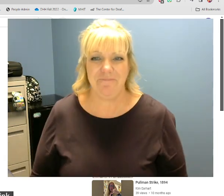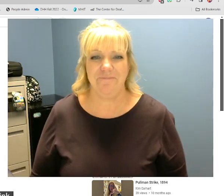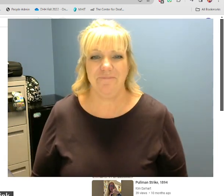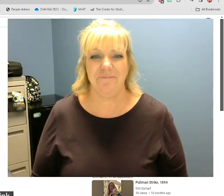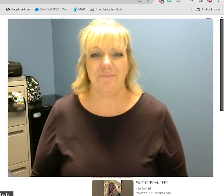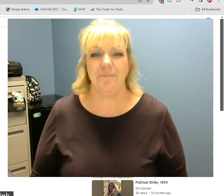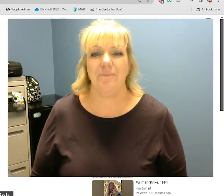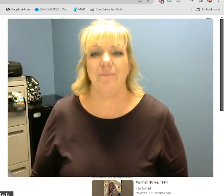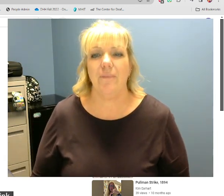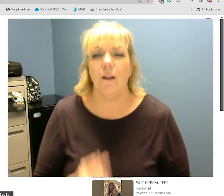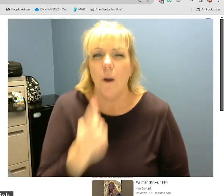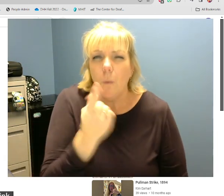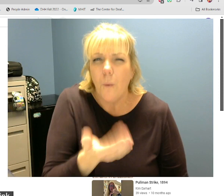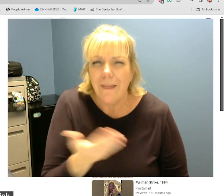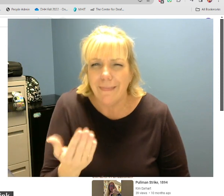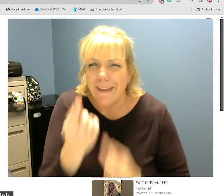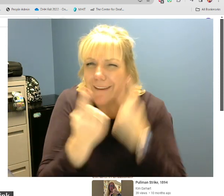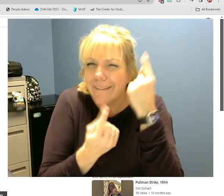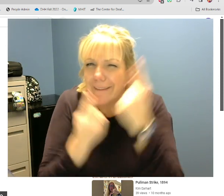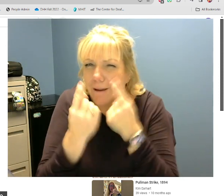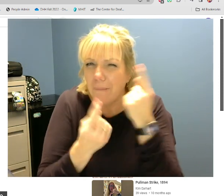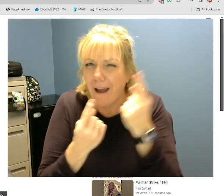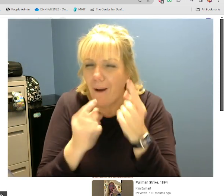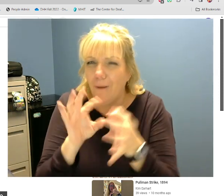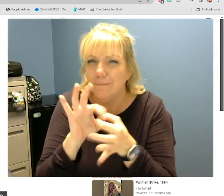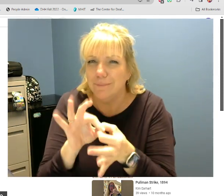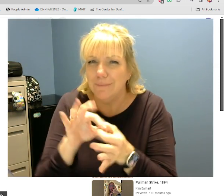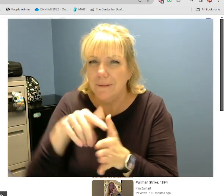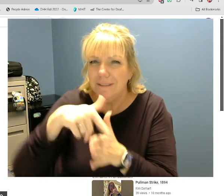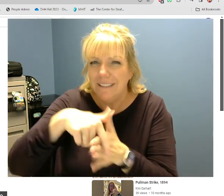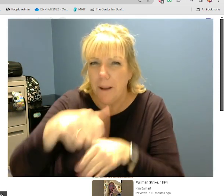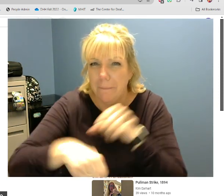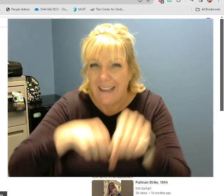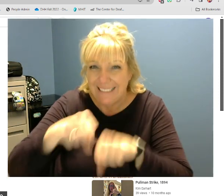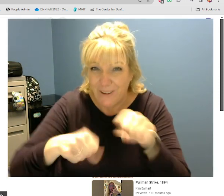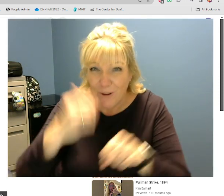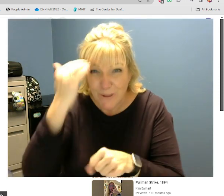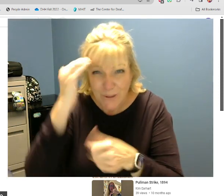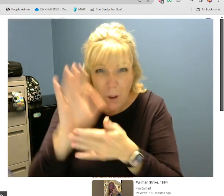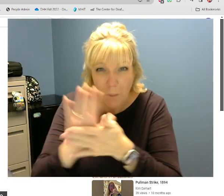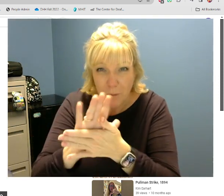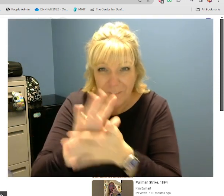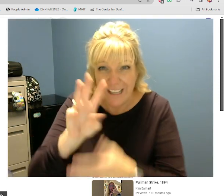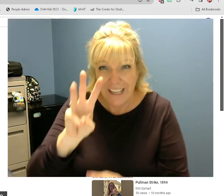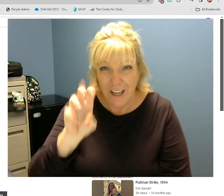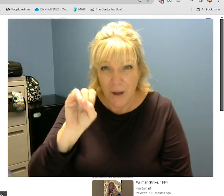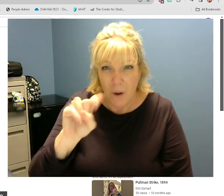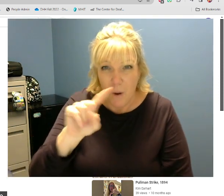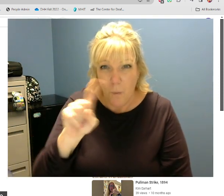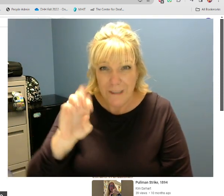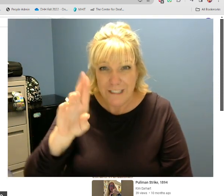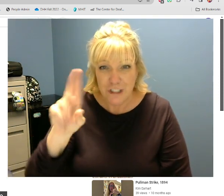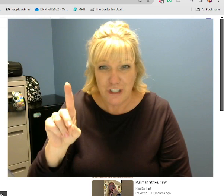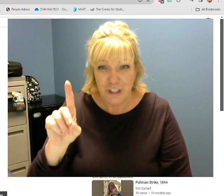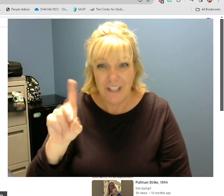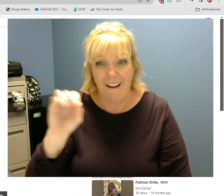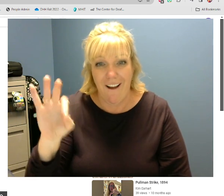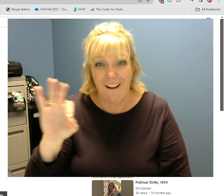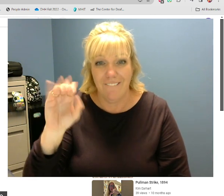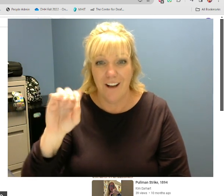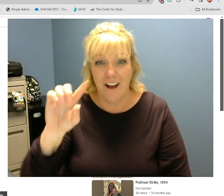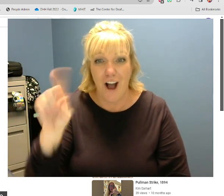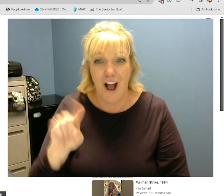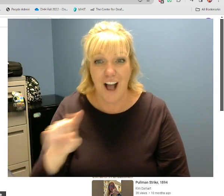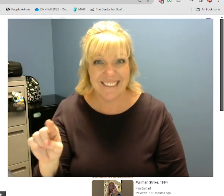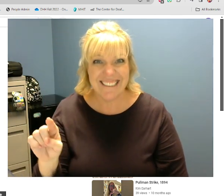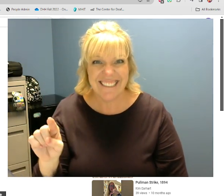One thing to think about, sometimes students bring up with a bicycle, those of you that are Wizard of Oz fans, the bicycle figures into that story